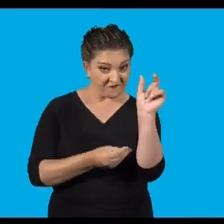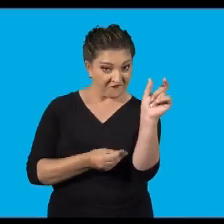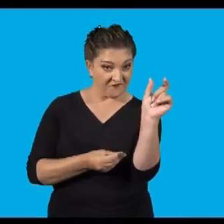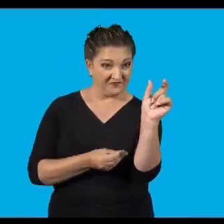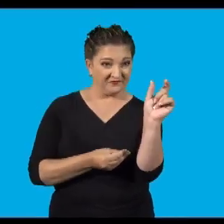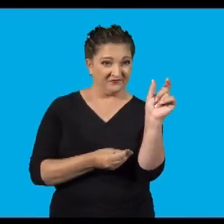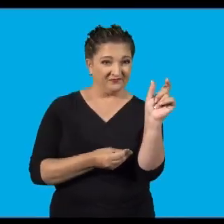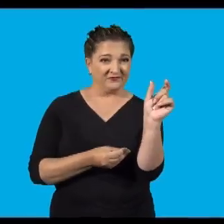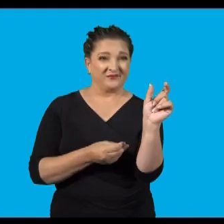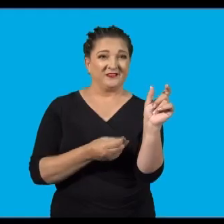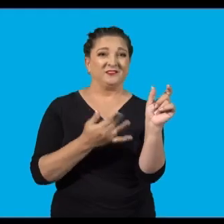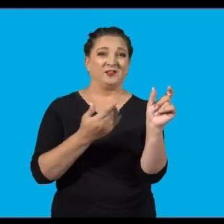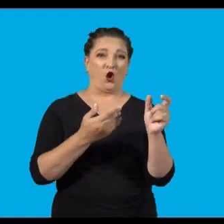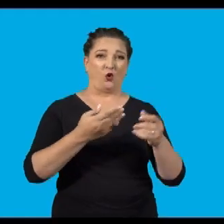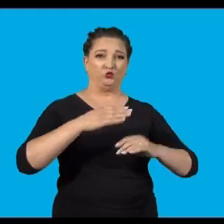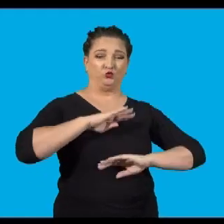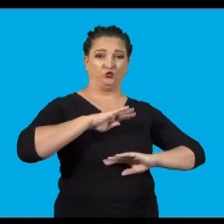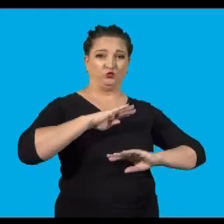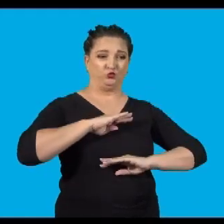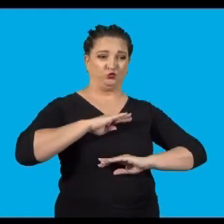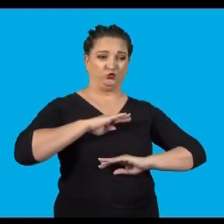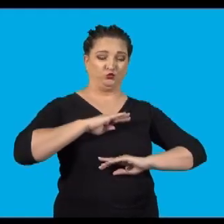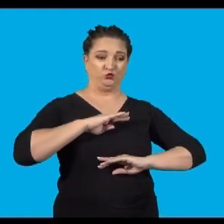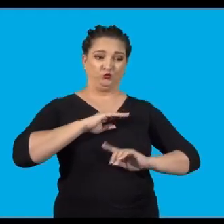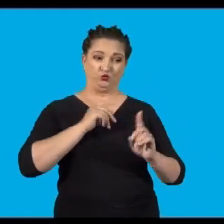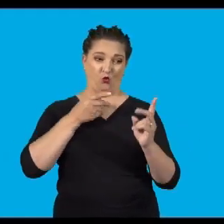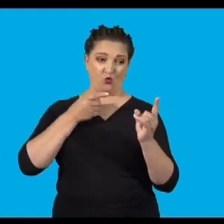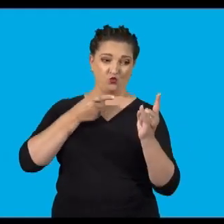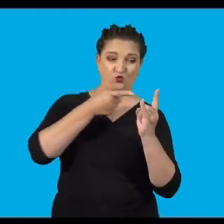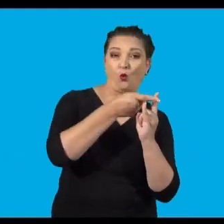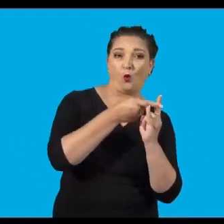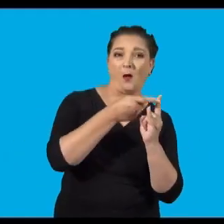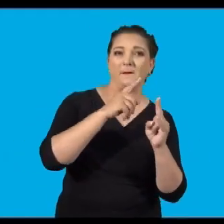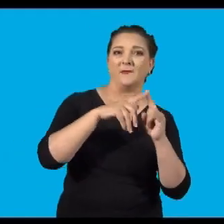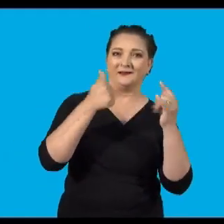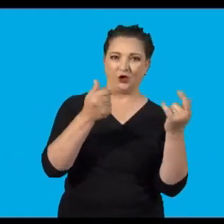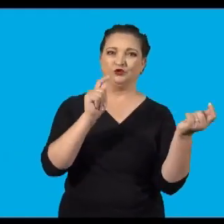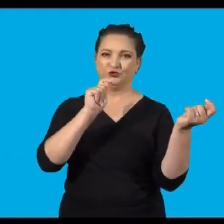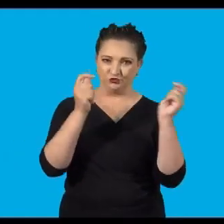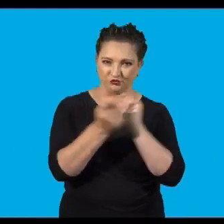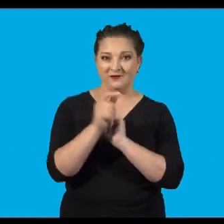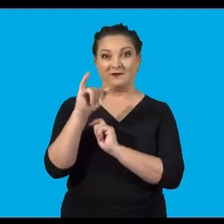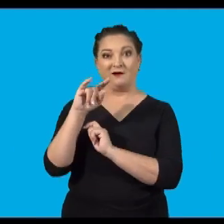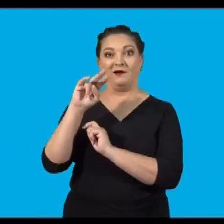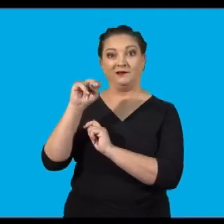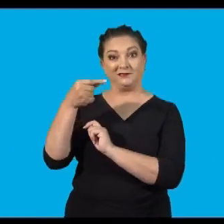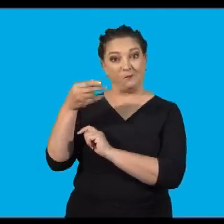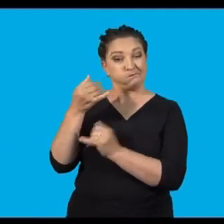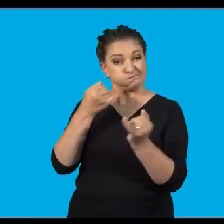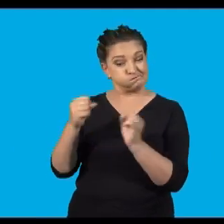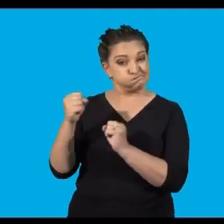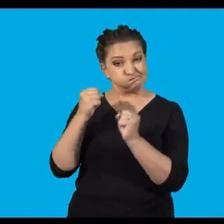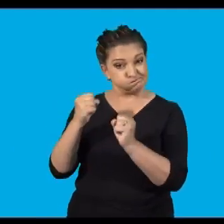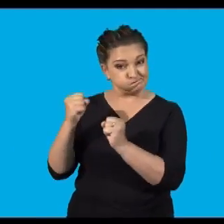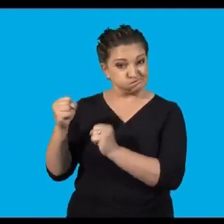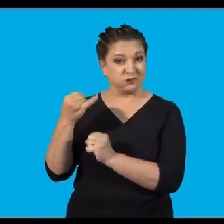how the ing ending is being maintained when we're changing it into the passive voice, all right? The goal, remember, that was